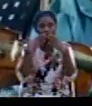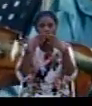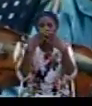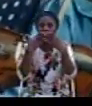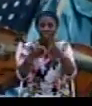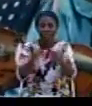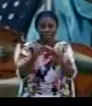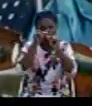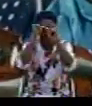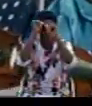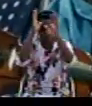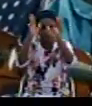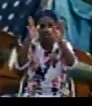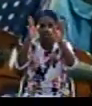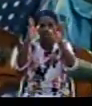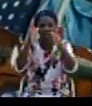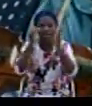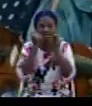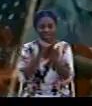Oshé Baba.